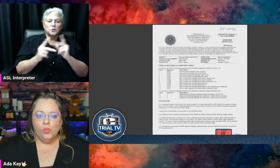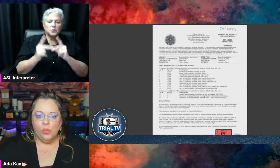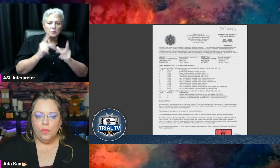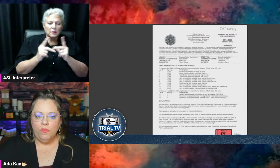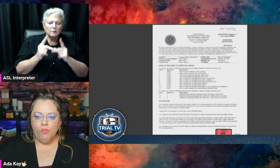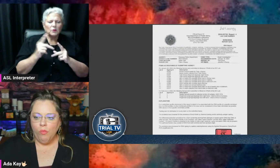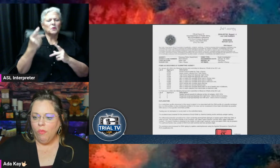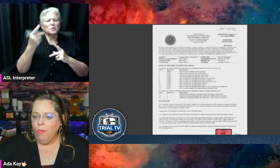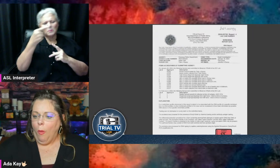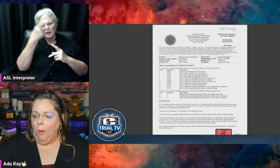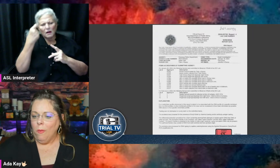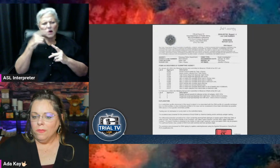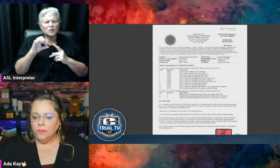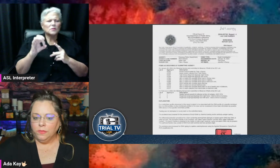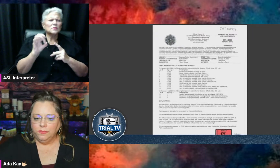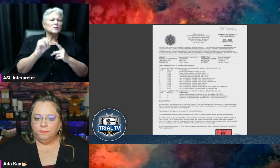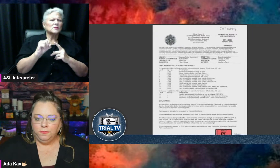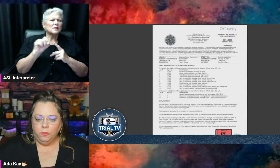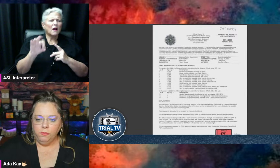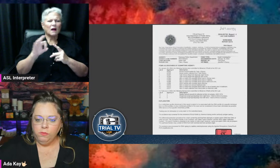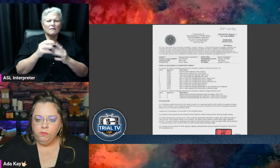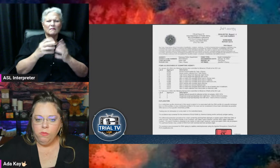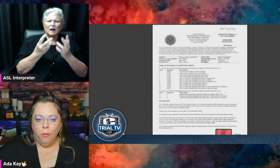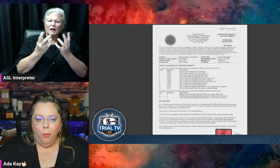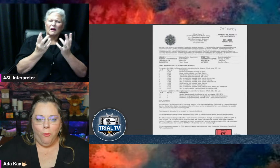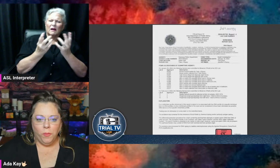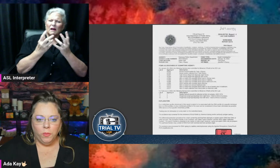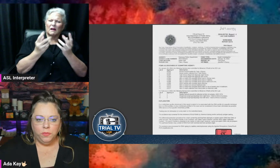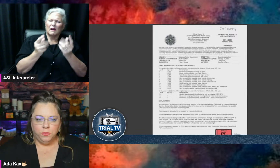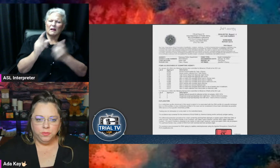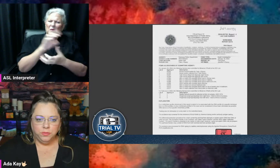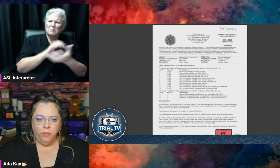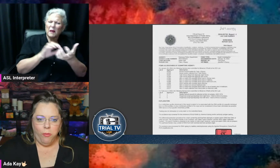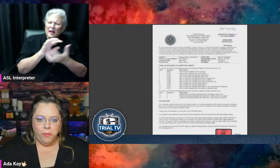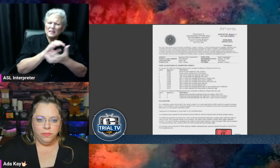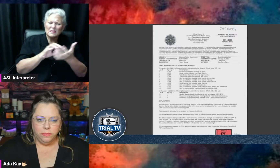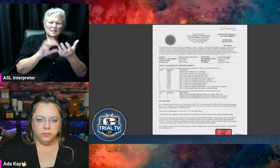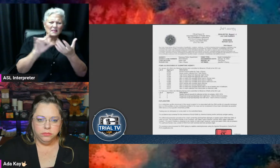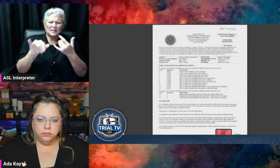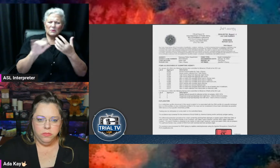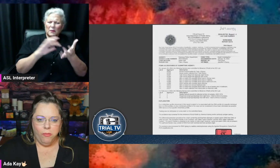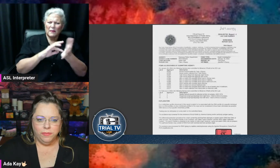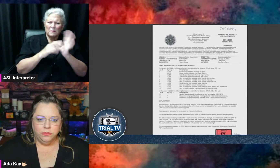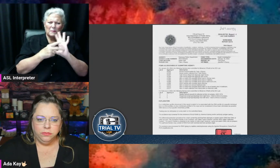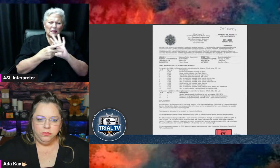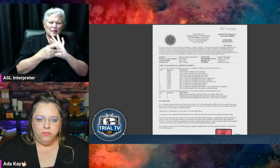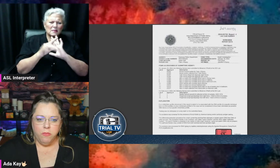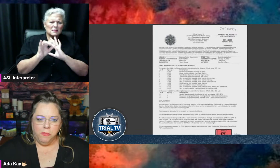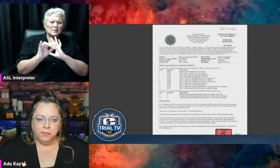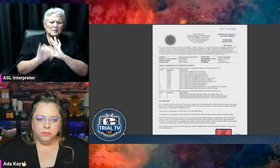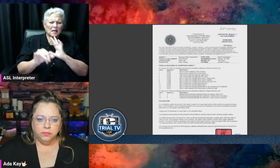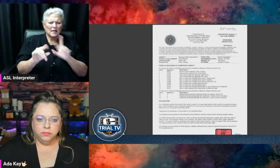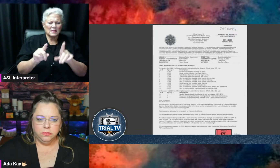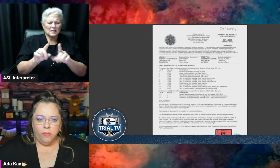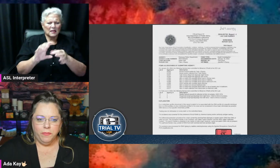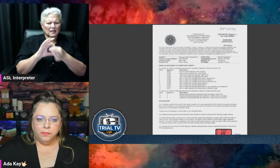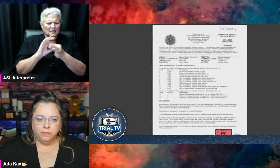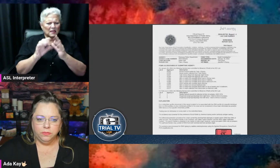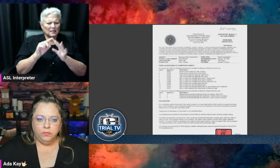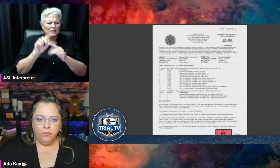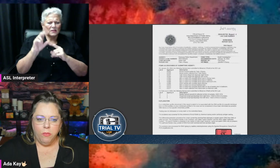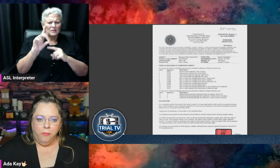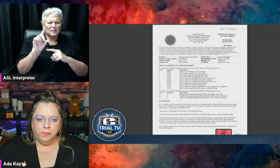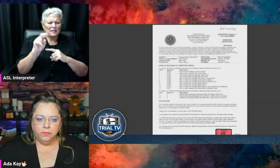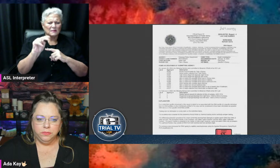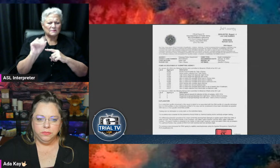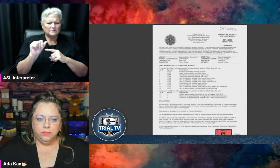can be made. Could you explain a little bit about what the mixture and complexity mean as it pertains to DNA? So when